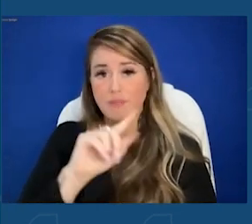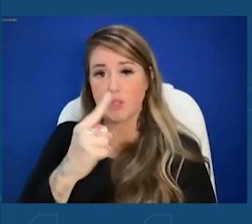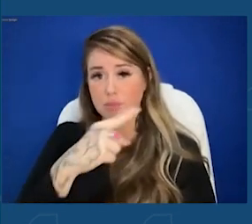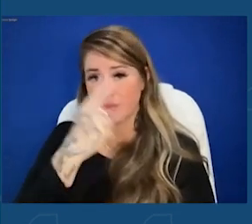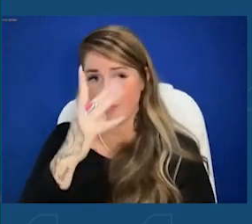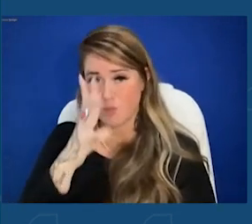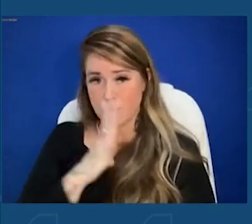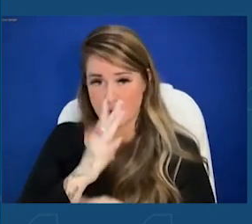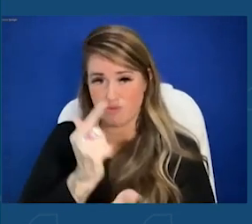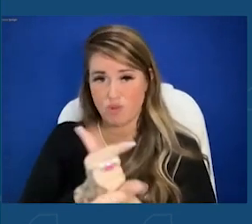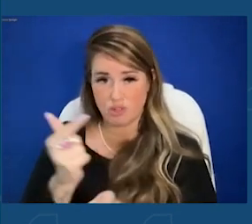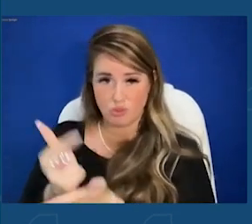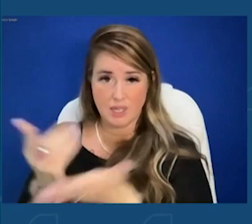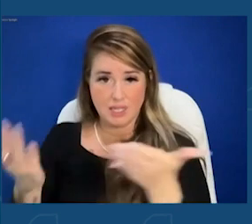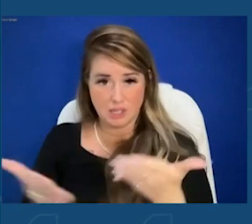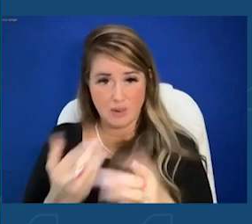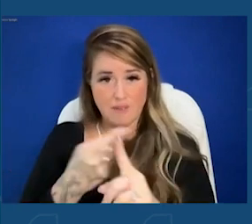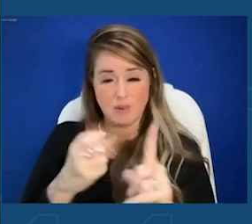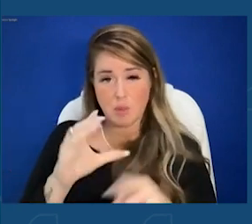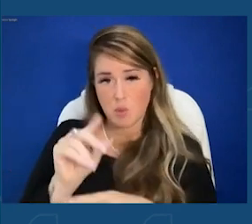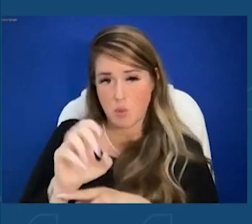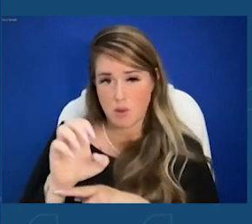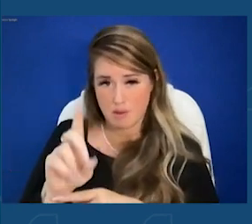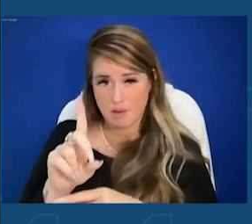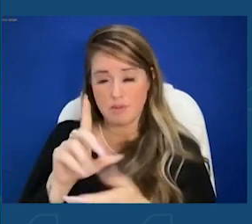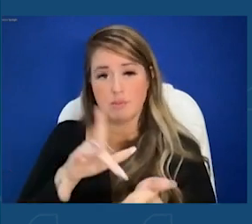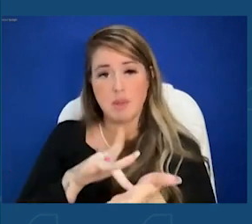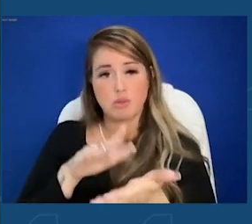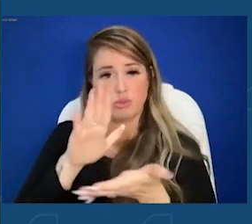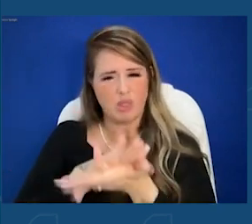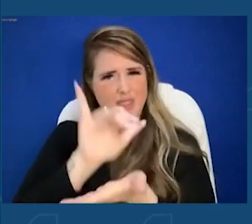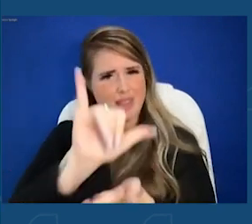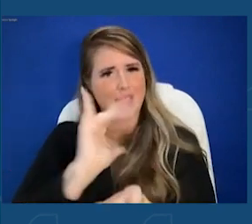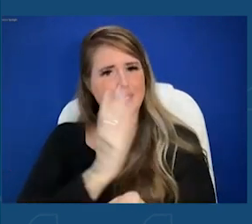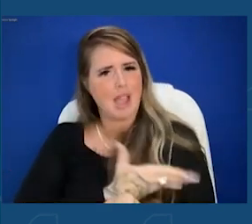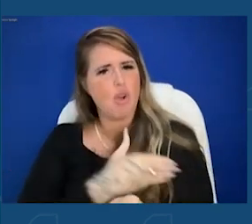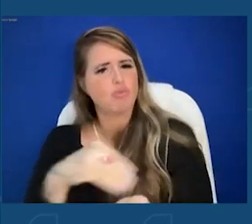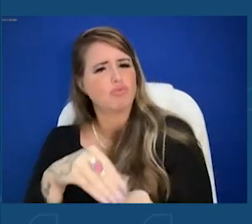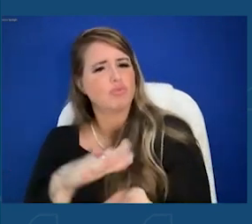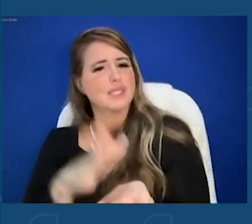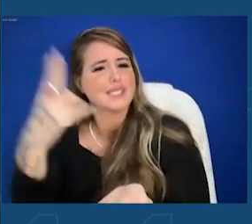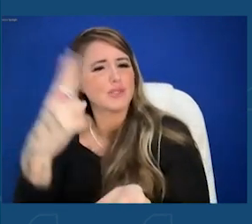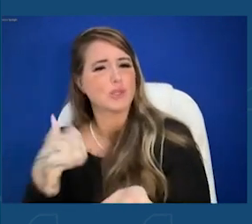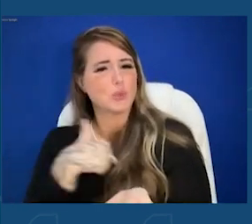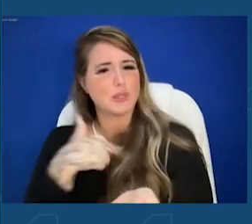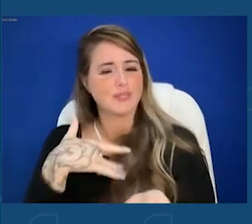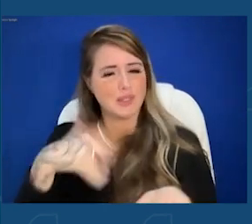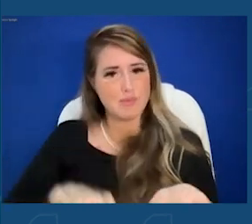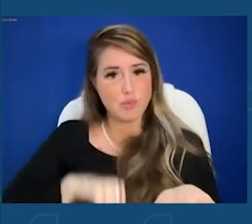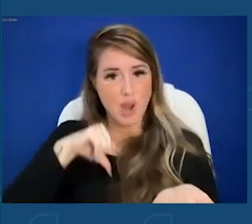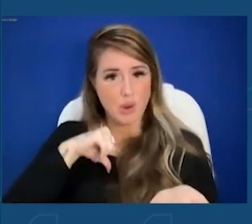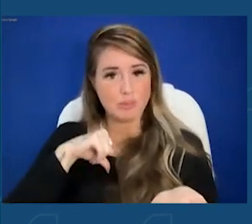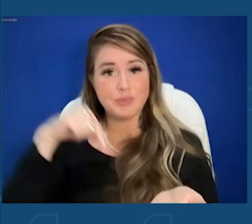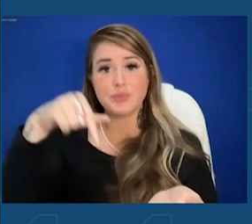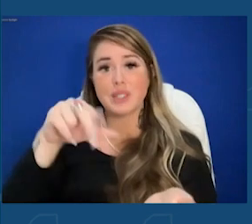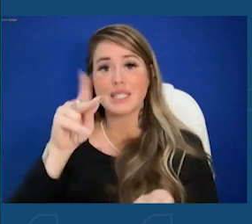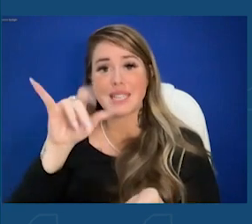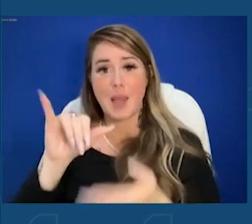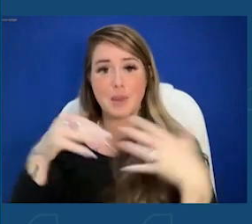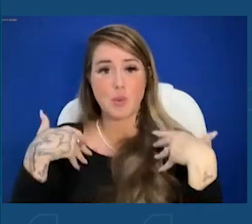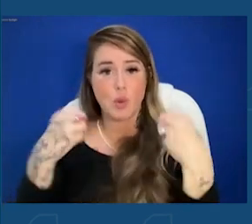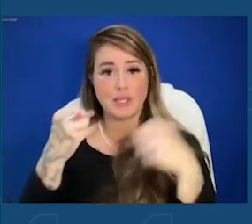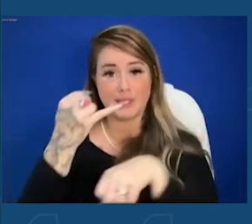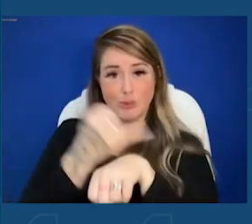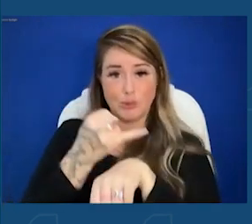co-ed medical school are part of our proud history. The Nappi Wellness Institute is our